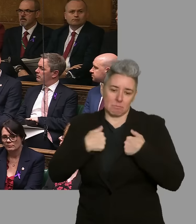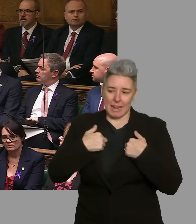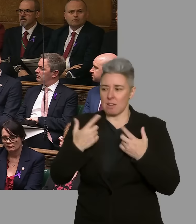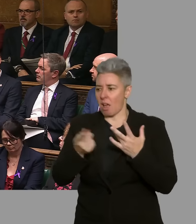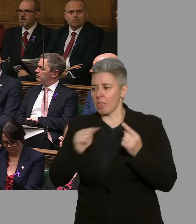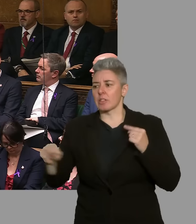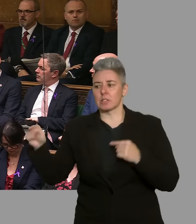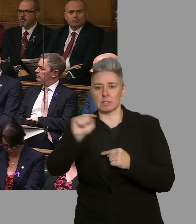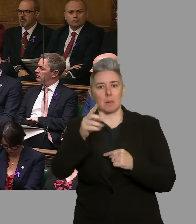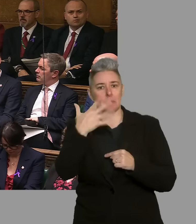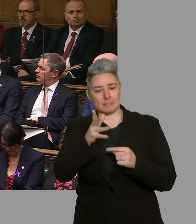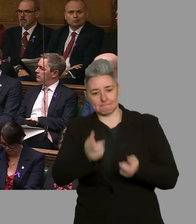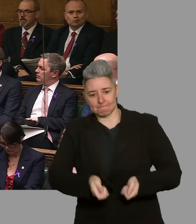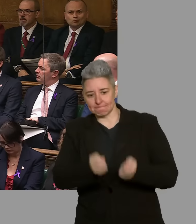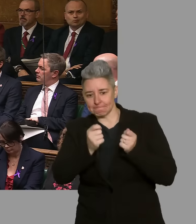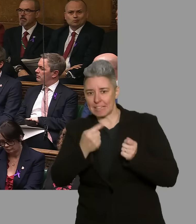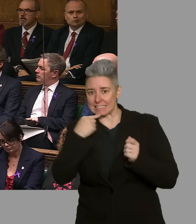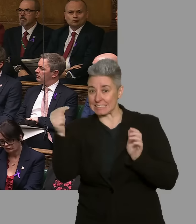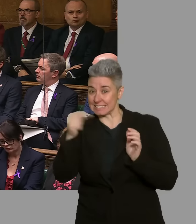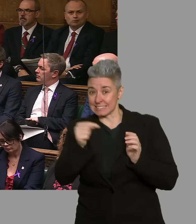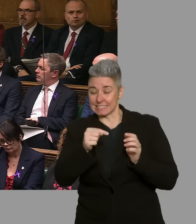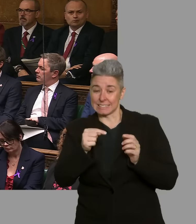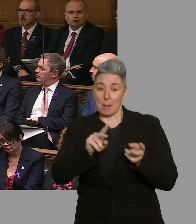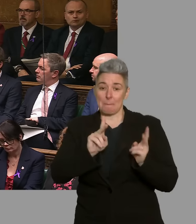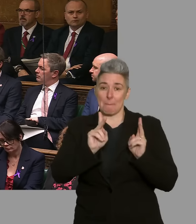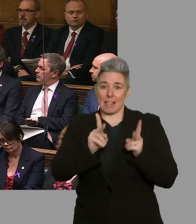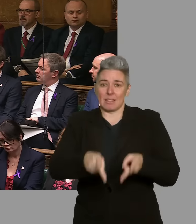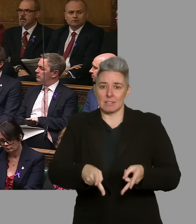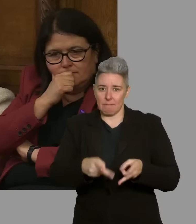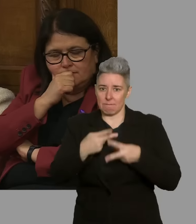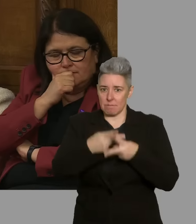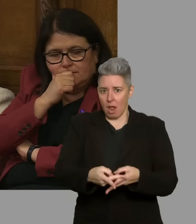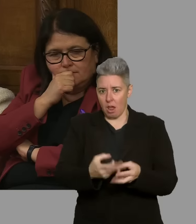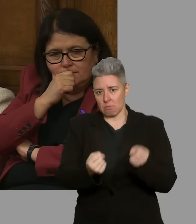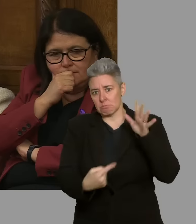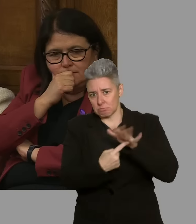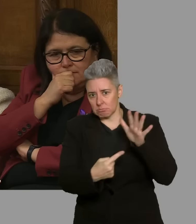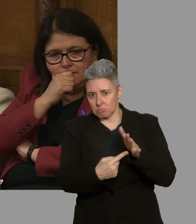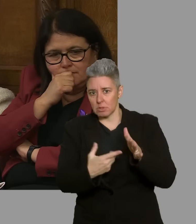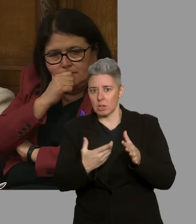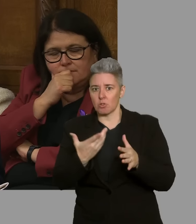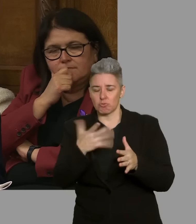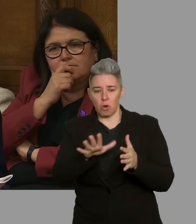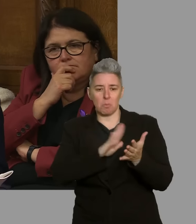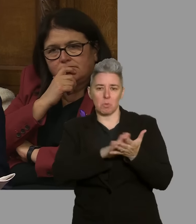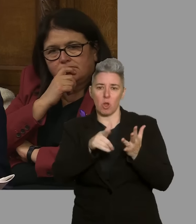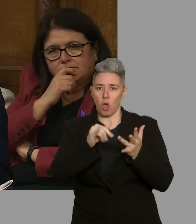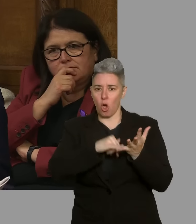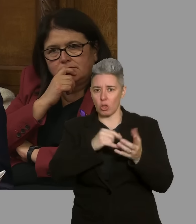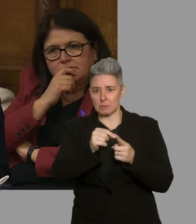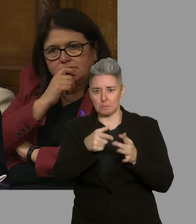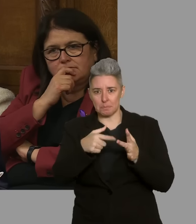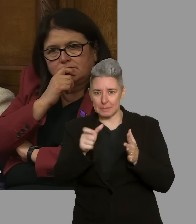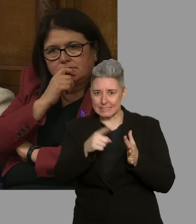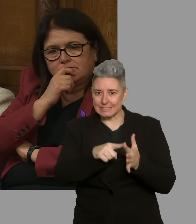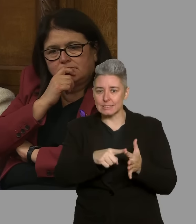has been left reliant on donations and charity for far too long, and Garden House Hospice in Letchworth is now facing a serious funding